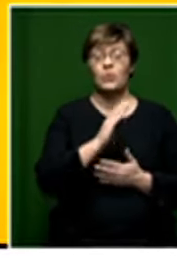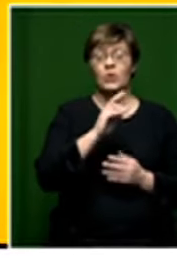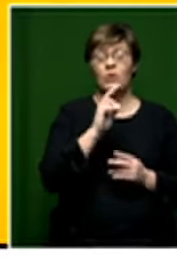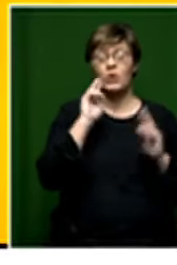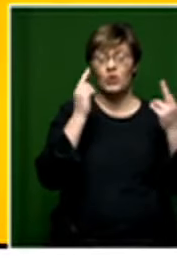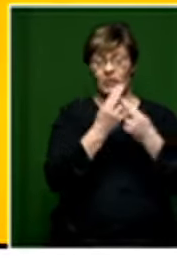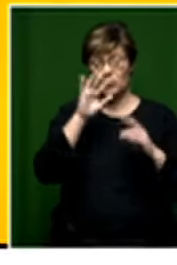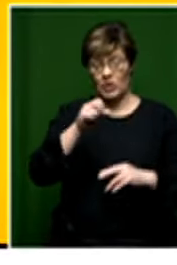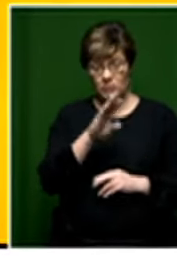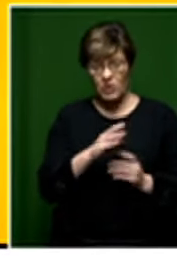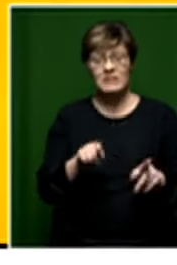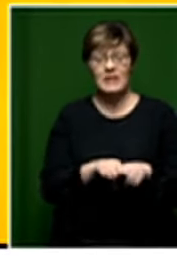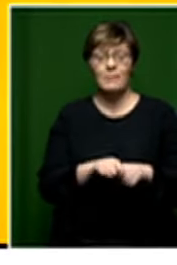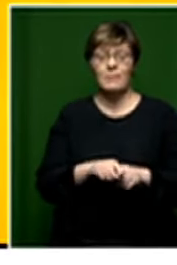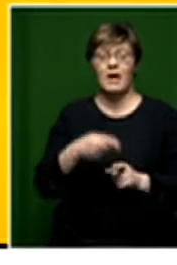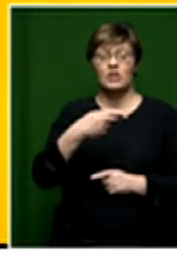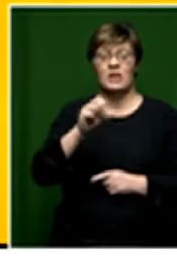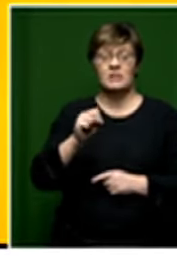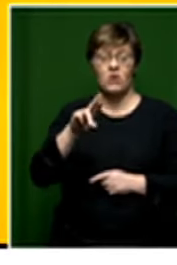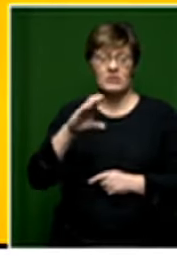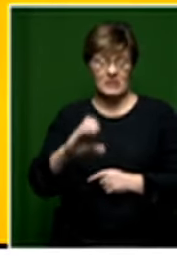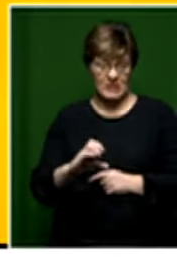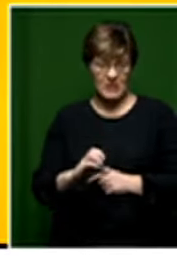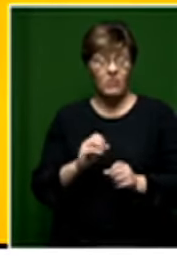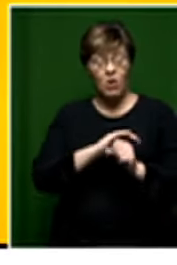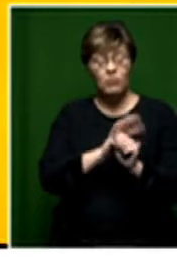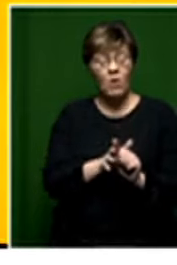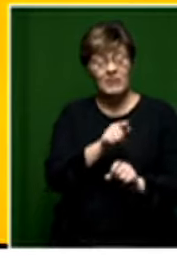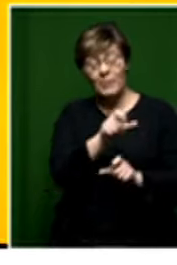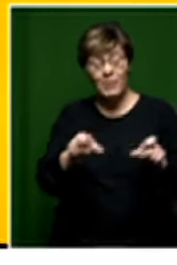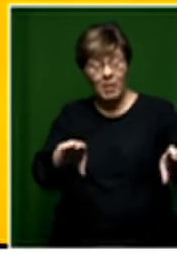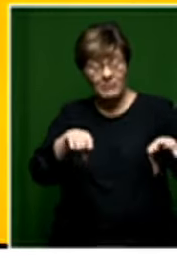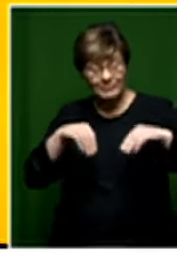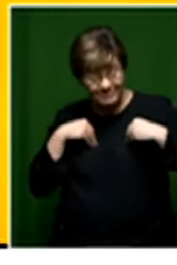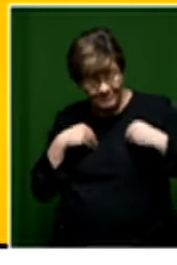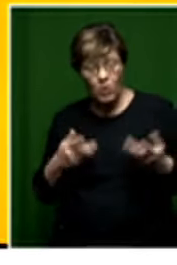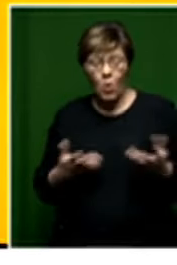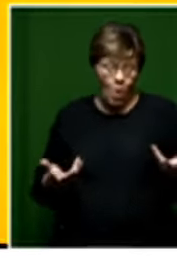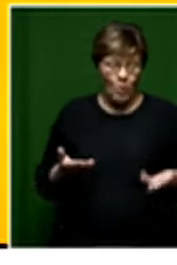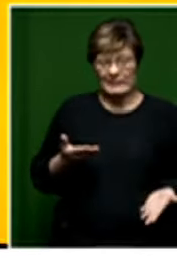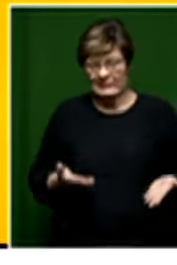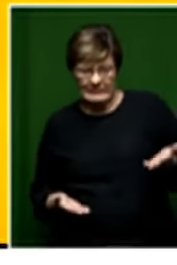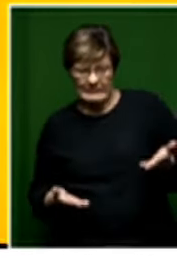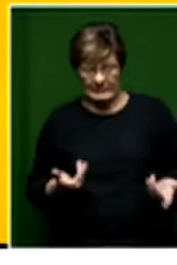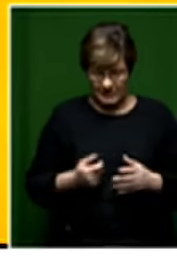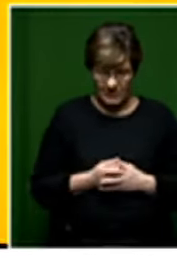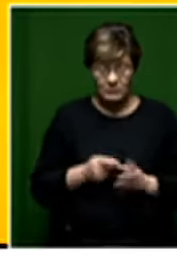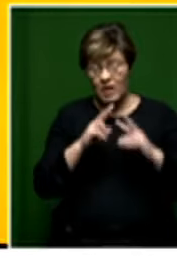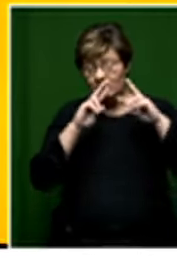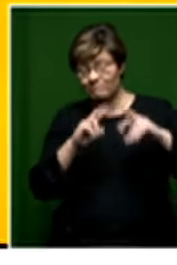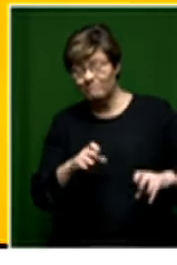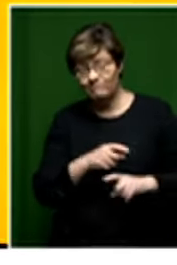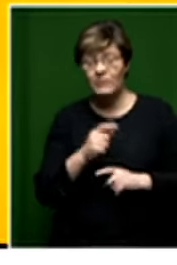Council's COVID-19 Democracy Survey on vaccine acceptance and hesitancy. The survey also found